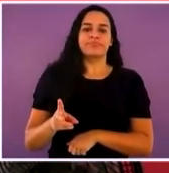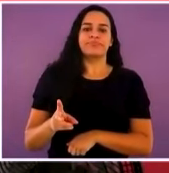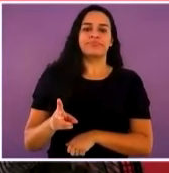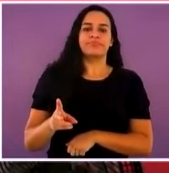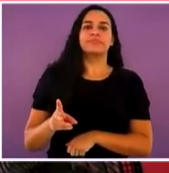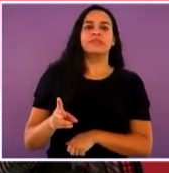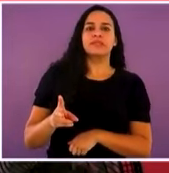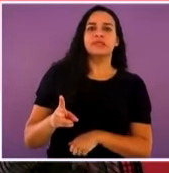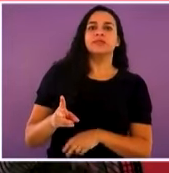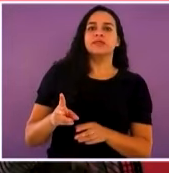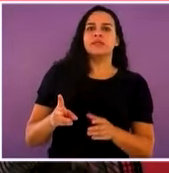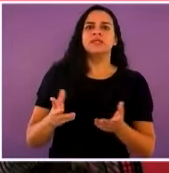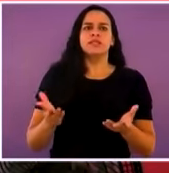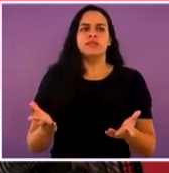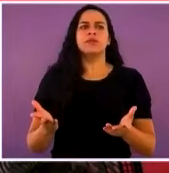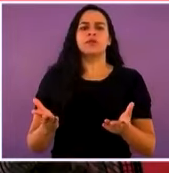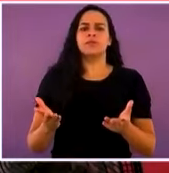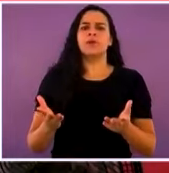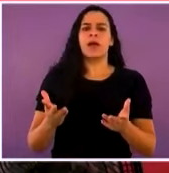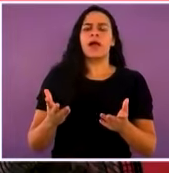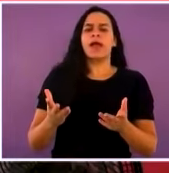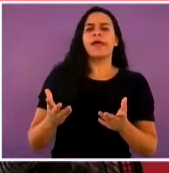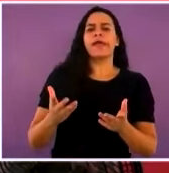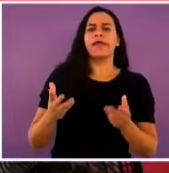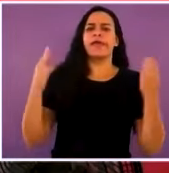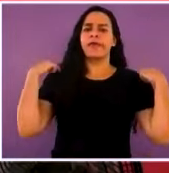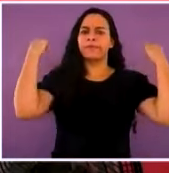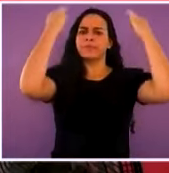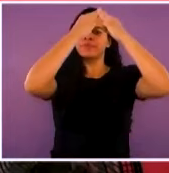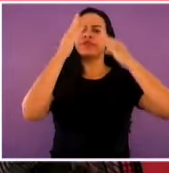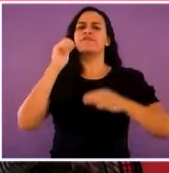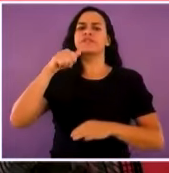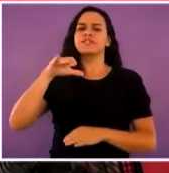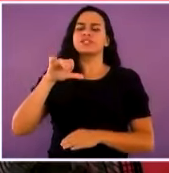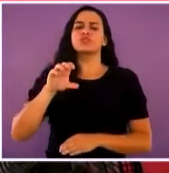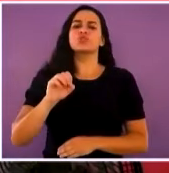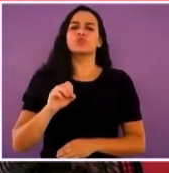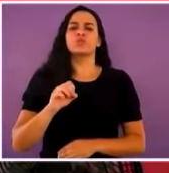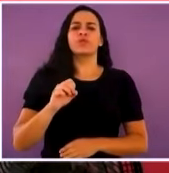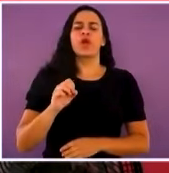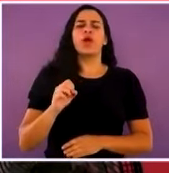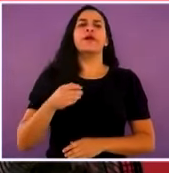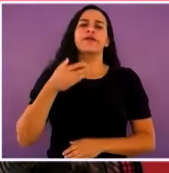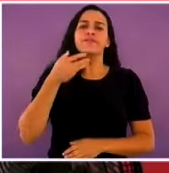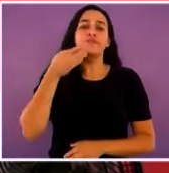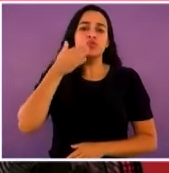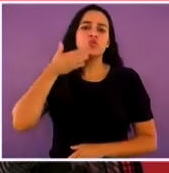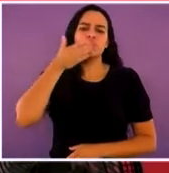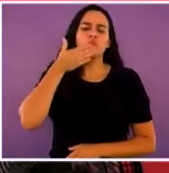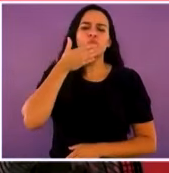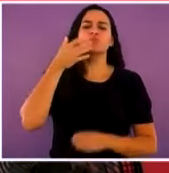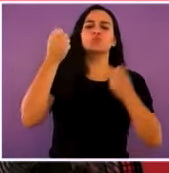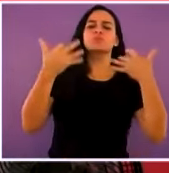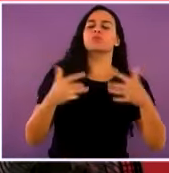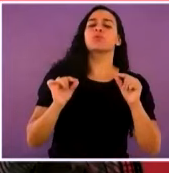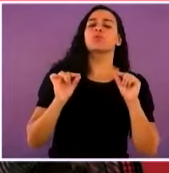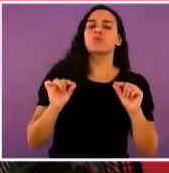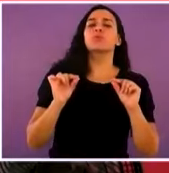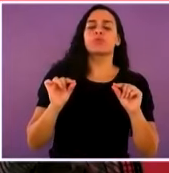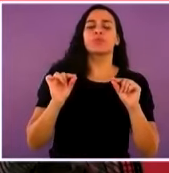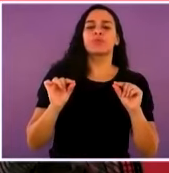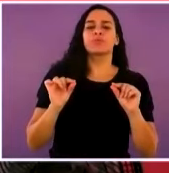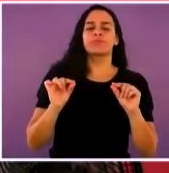the following. Em um dos seus discursos, o Papa Francisco disse: Of course, God is